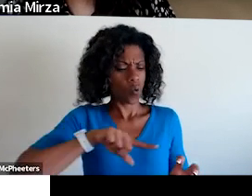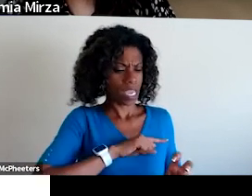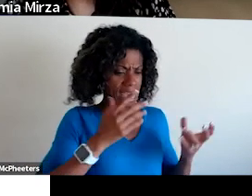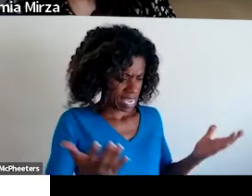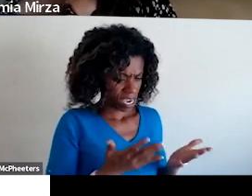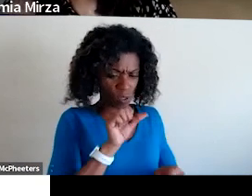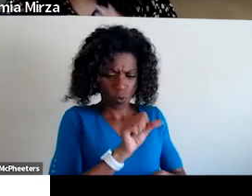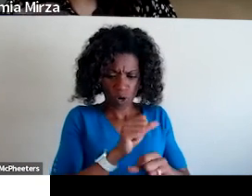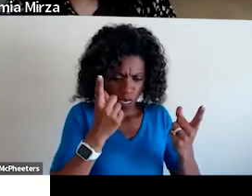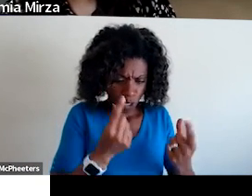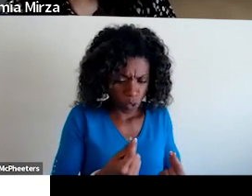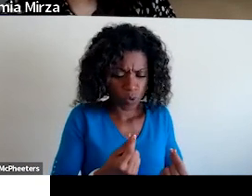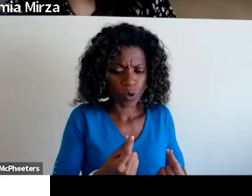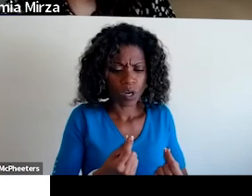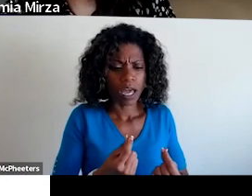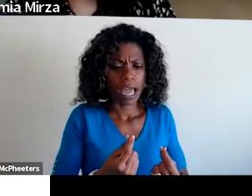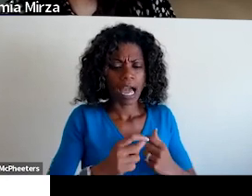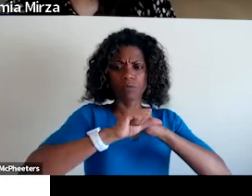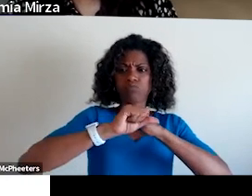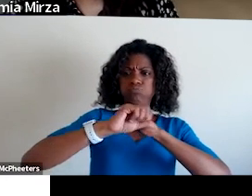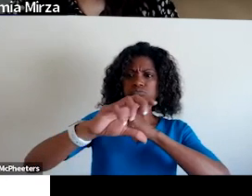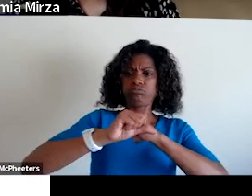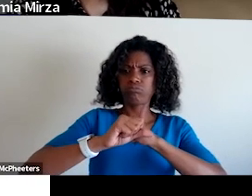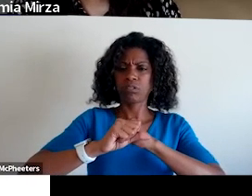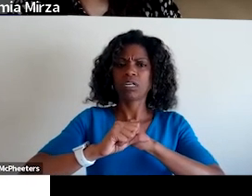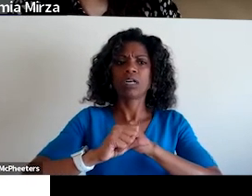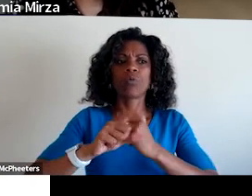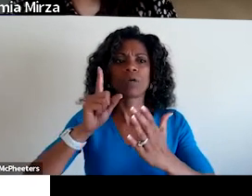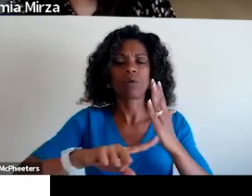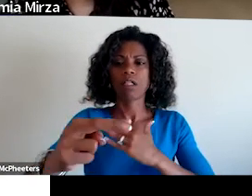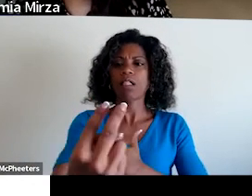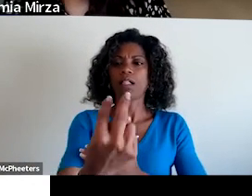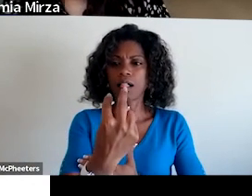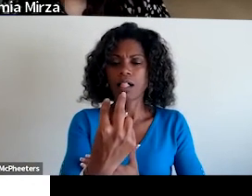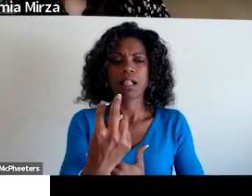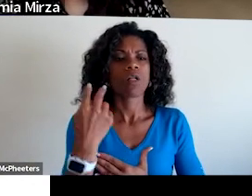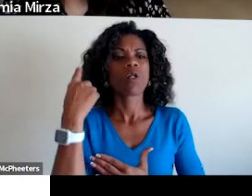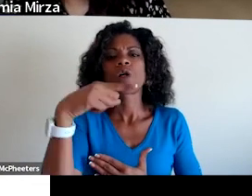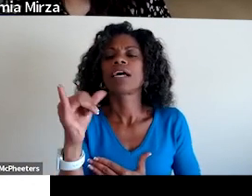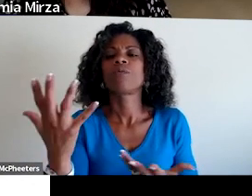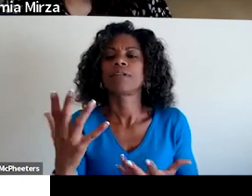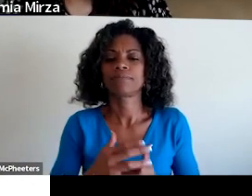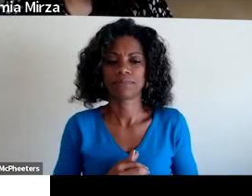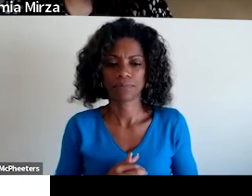our stance? Because this will come up over and over, and there should be some kind of style guide, language guide that's